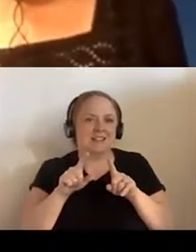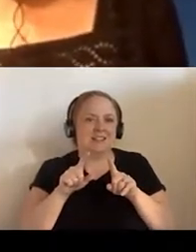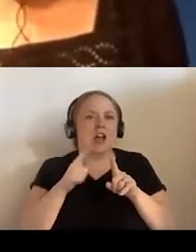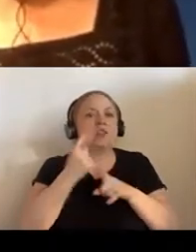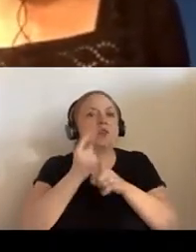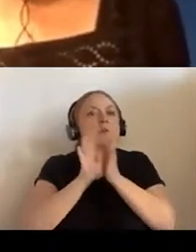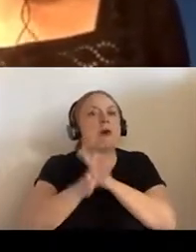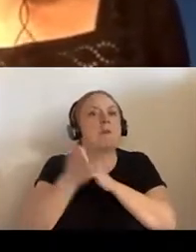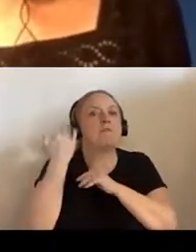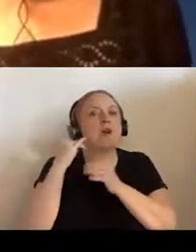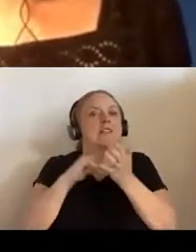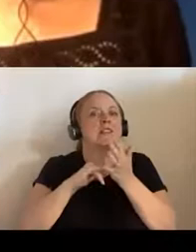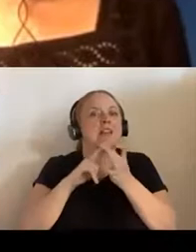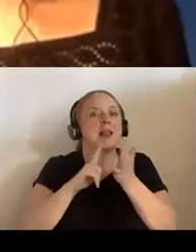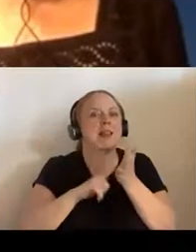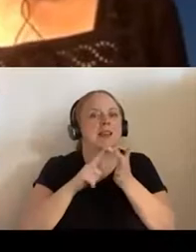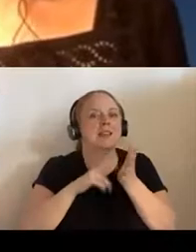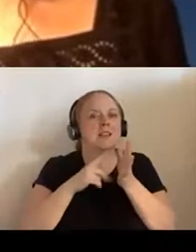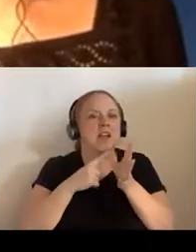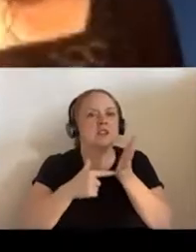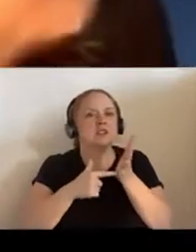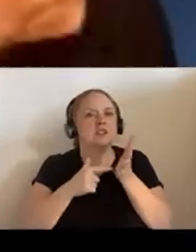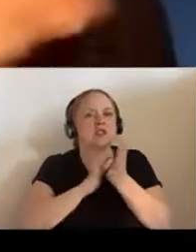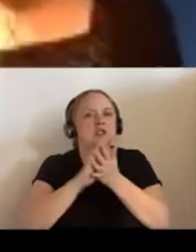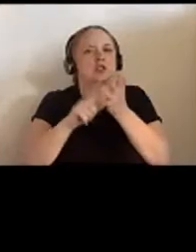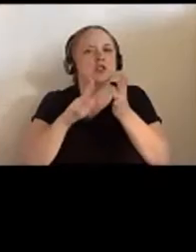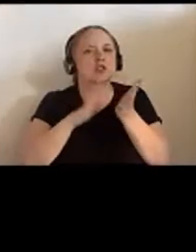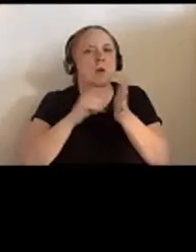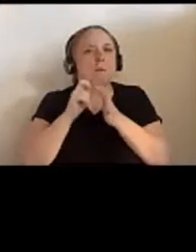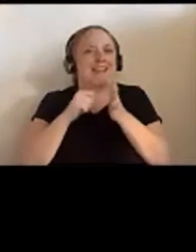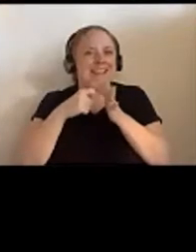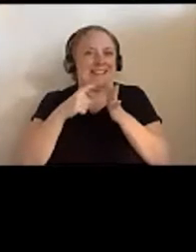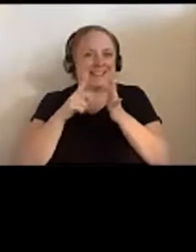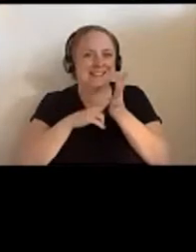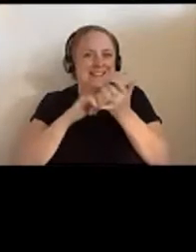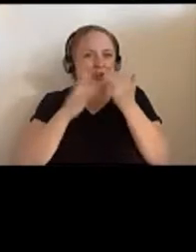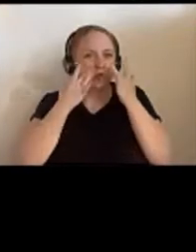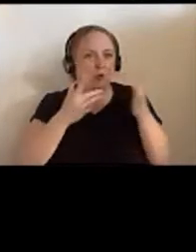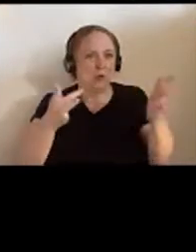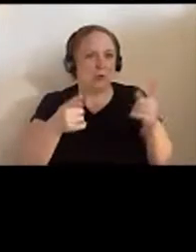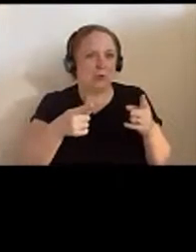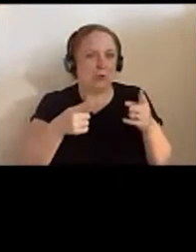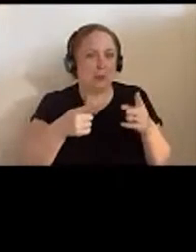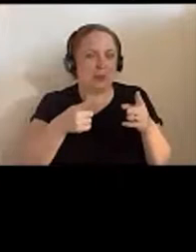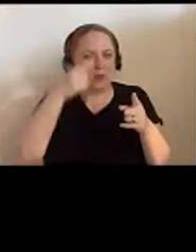so I'm going to see if it is nice and simple to share my screen. Okay,